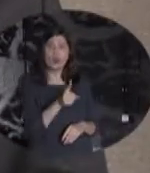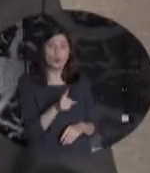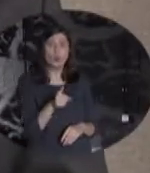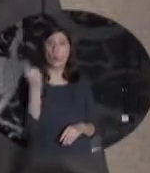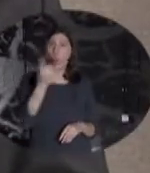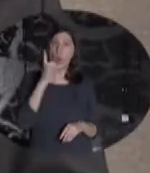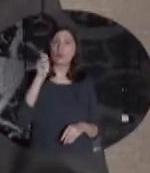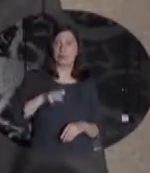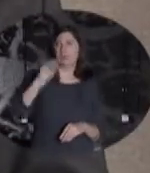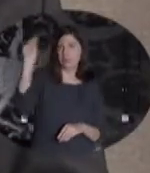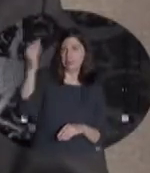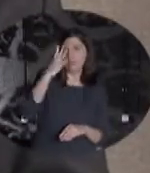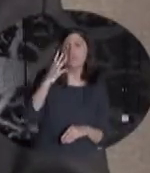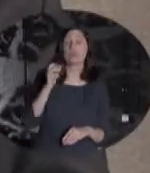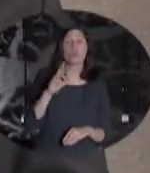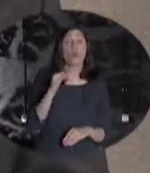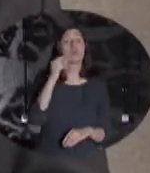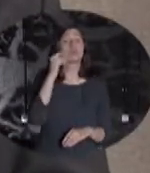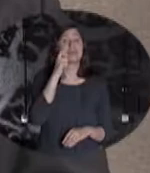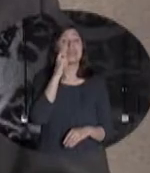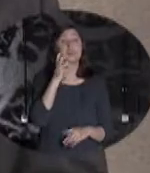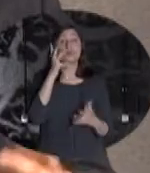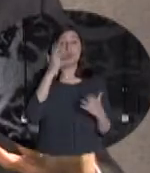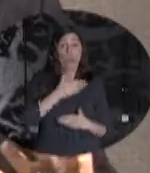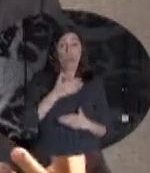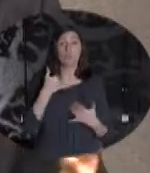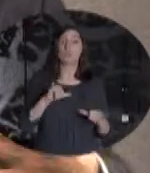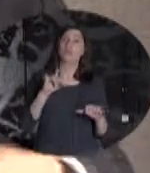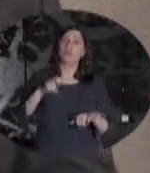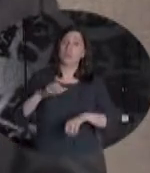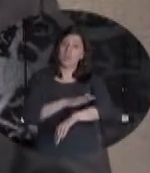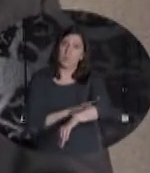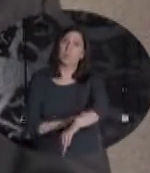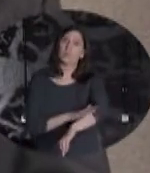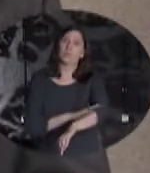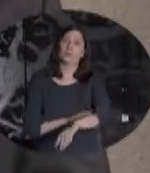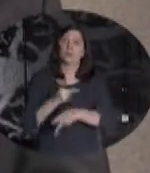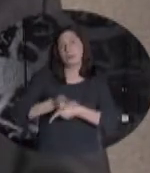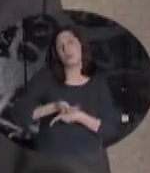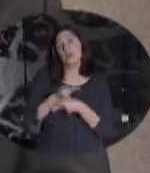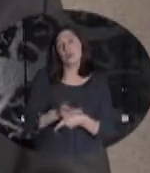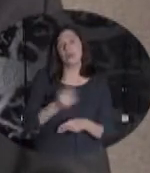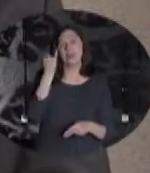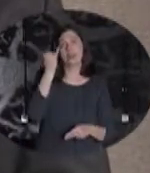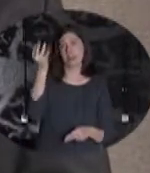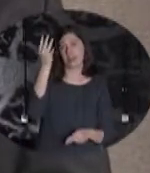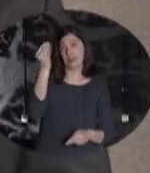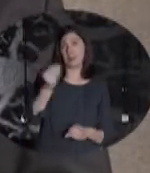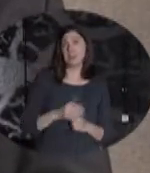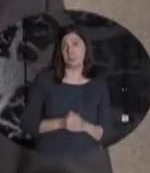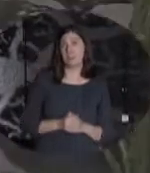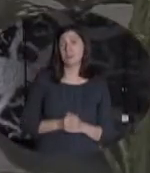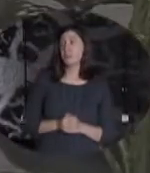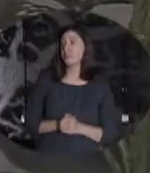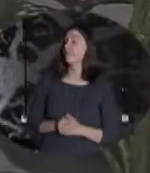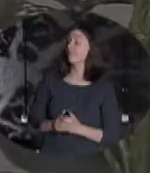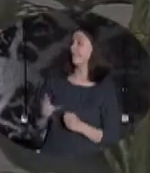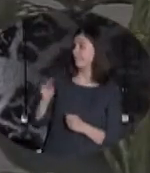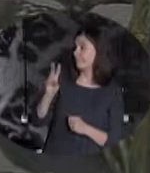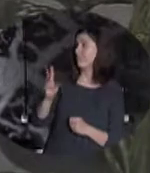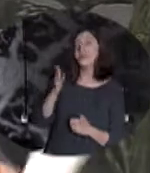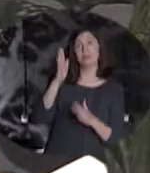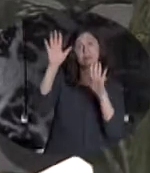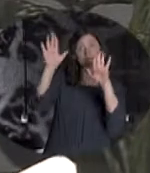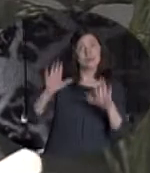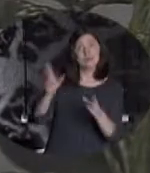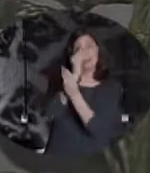always need to do these kinds of things, and you always need to take those precautions when you're going to be outside. Well, this has been a lot of great info, but I know